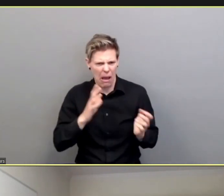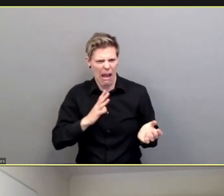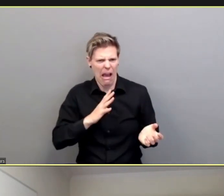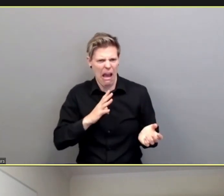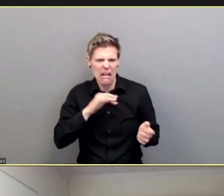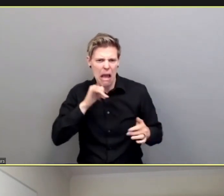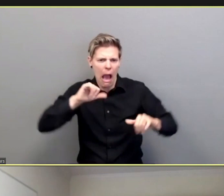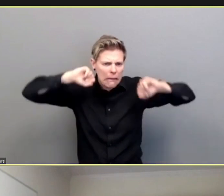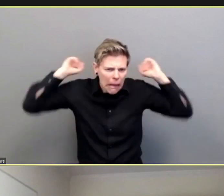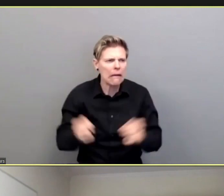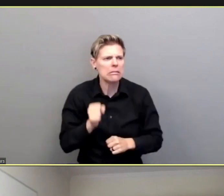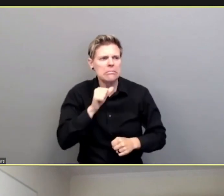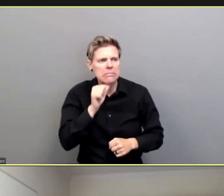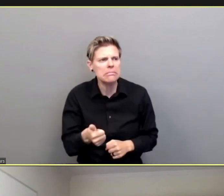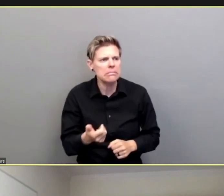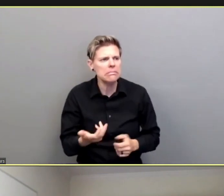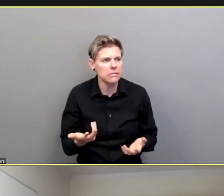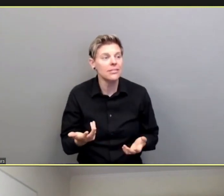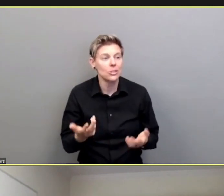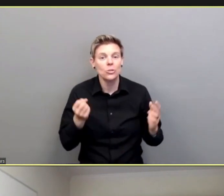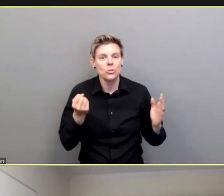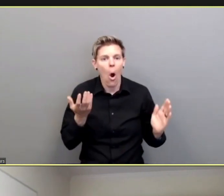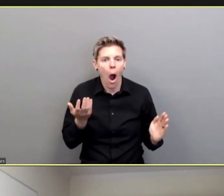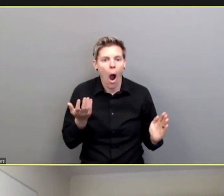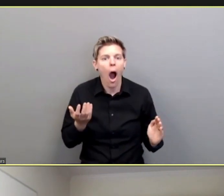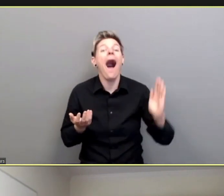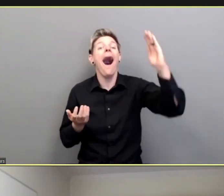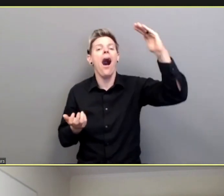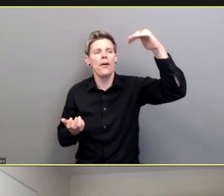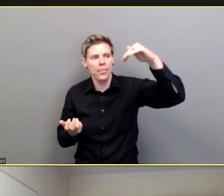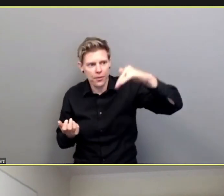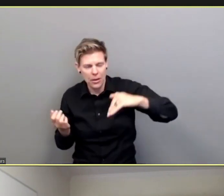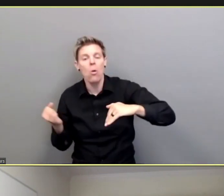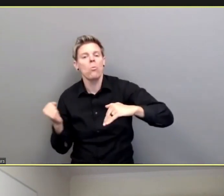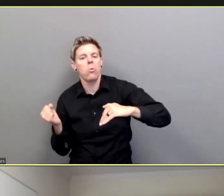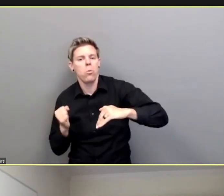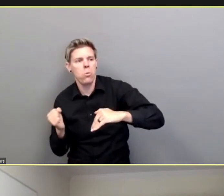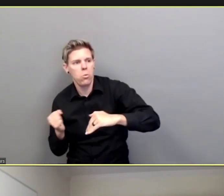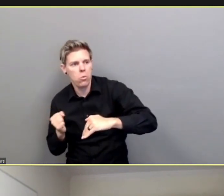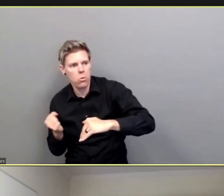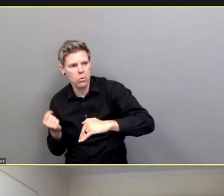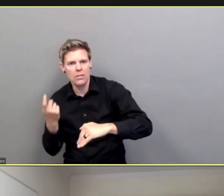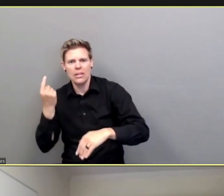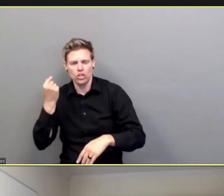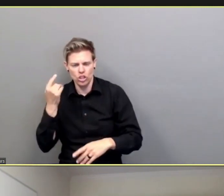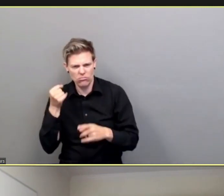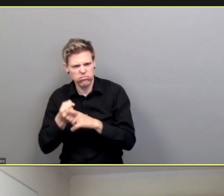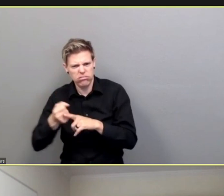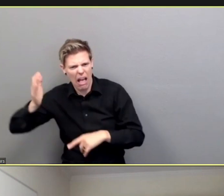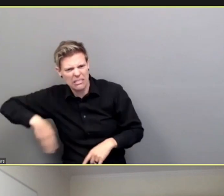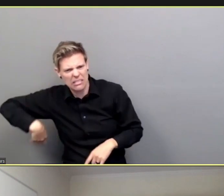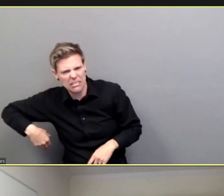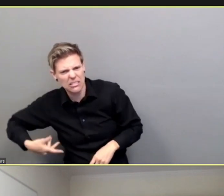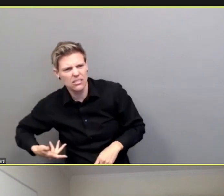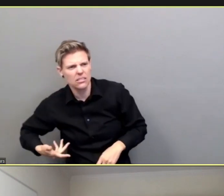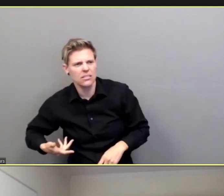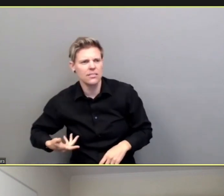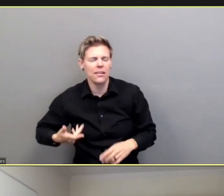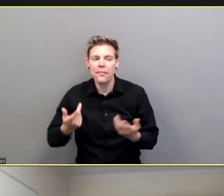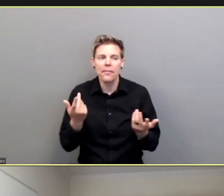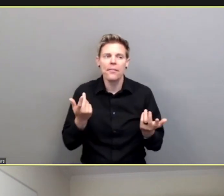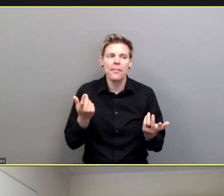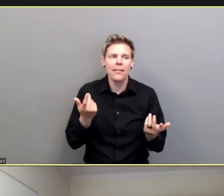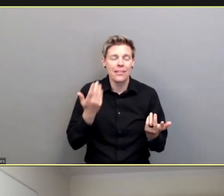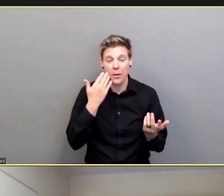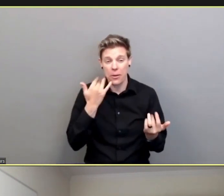our worst peak in November, December last year. And then we have these variants that are